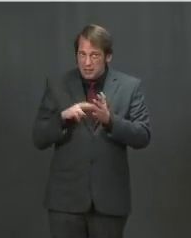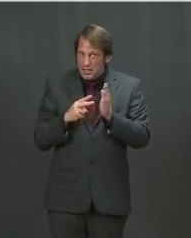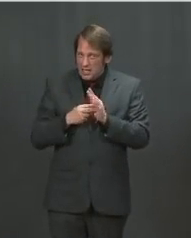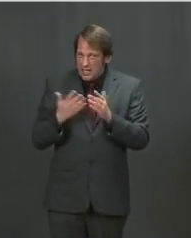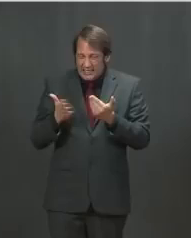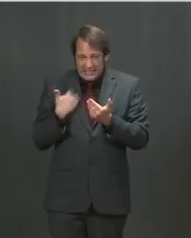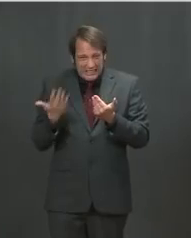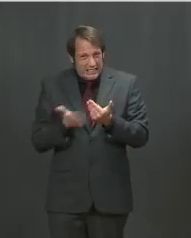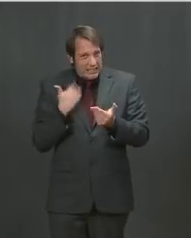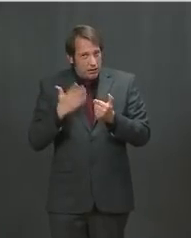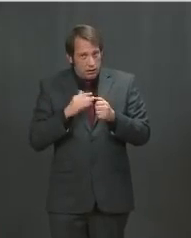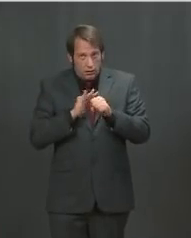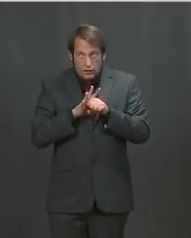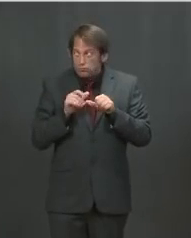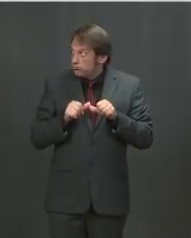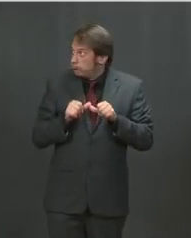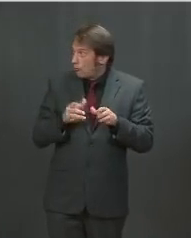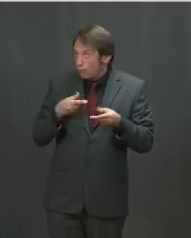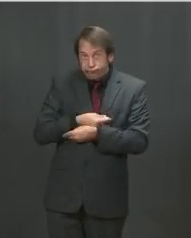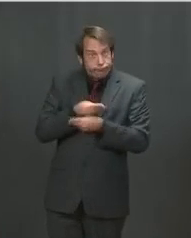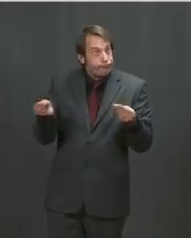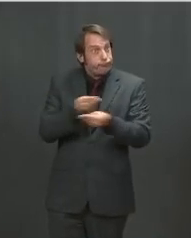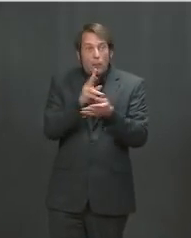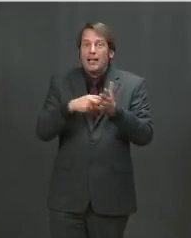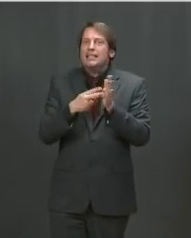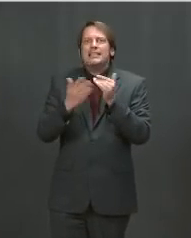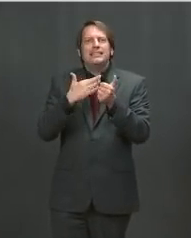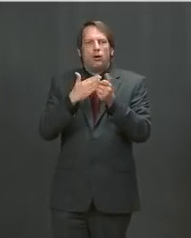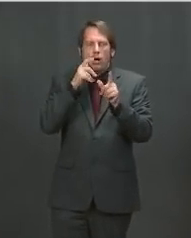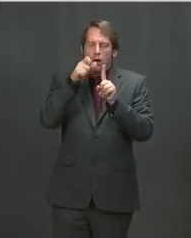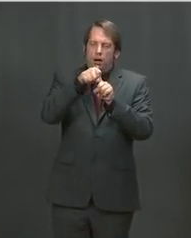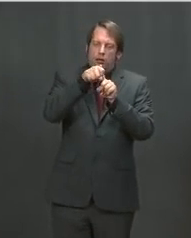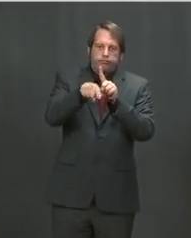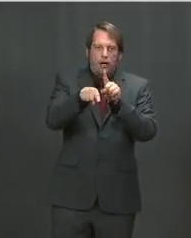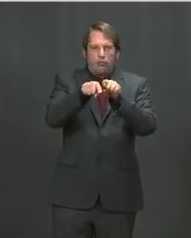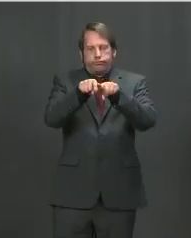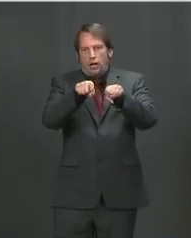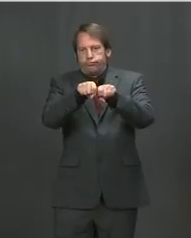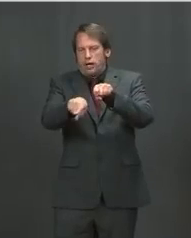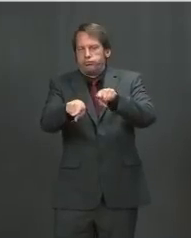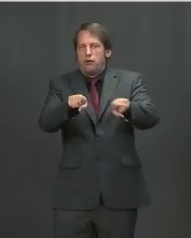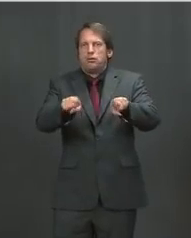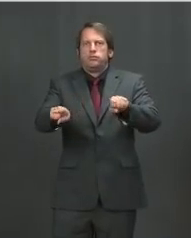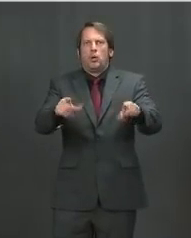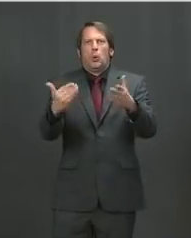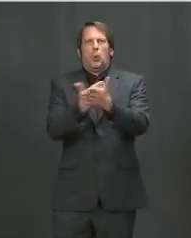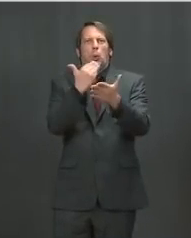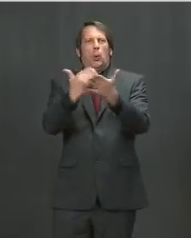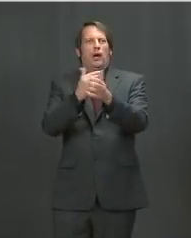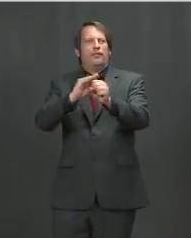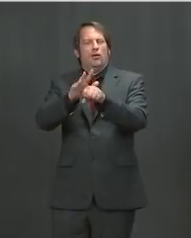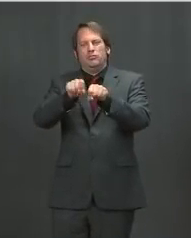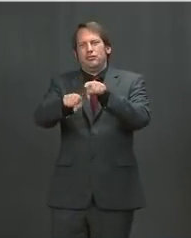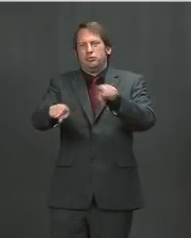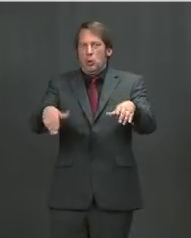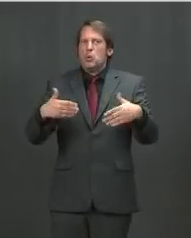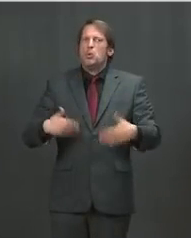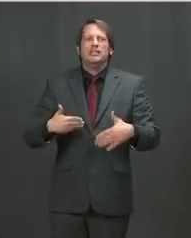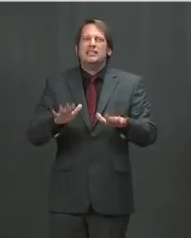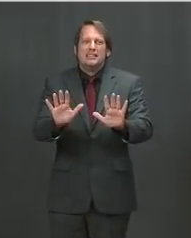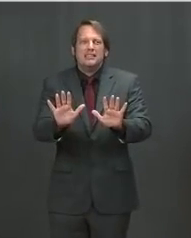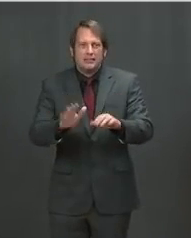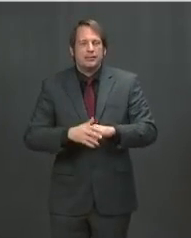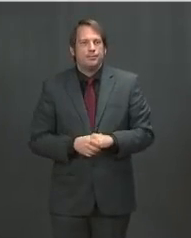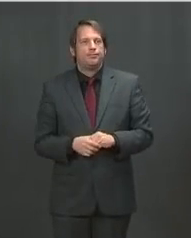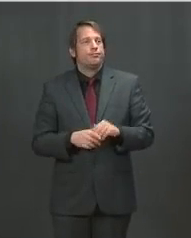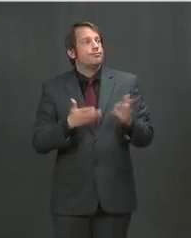spread. And so we're just watching this very carefully. Great. Any reflections, Dr. Fauci, on that question? Yeah,